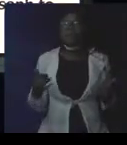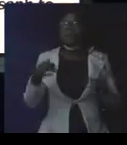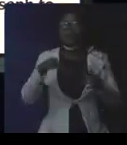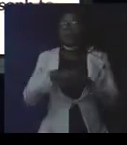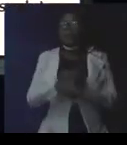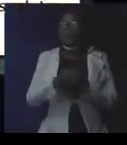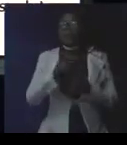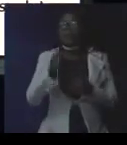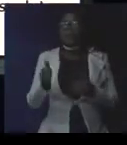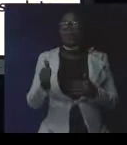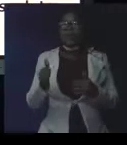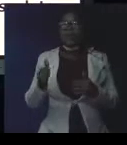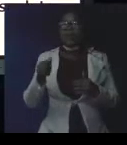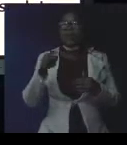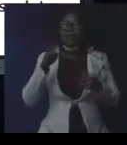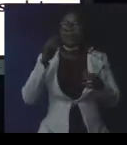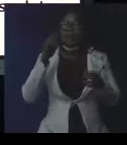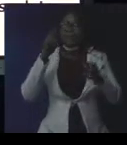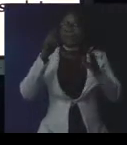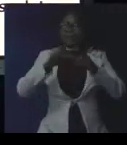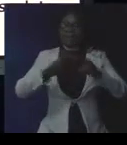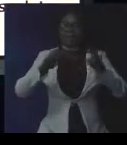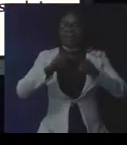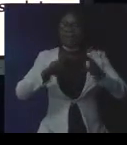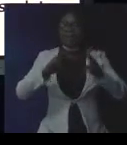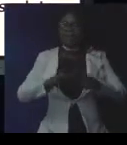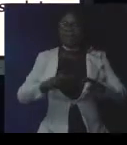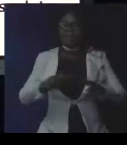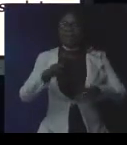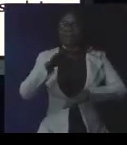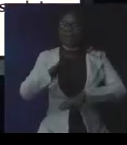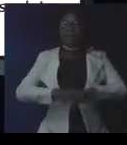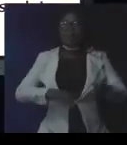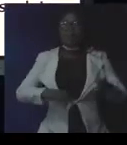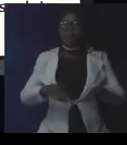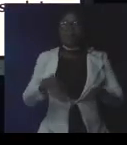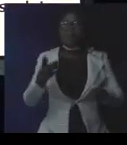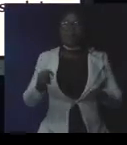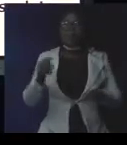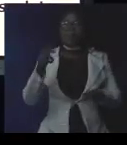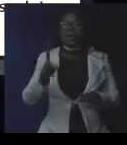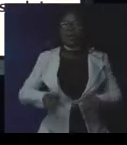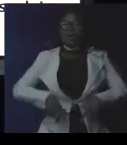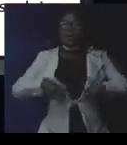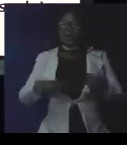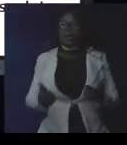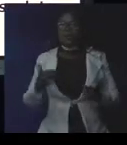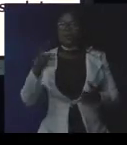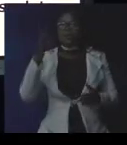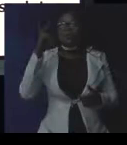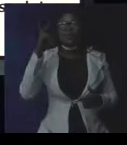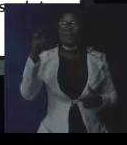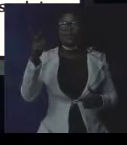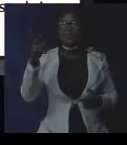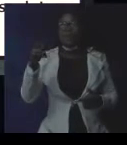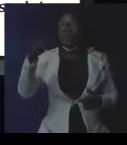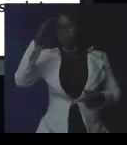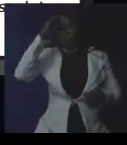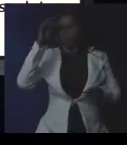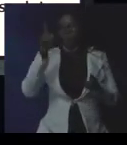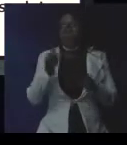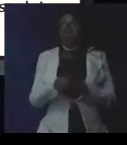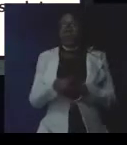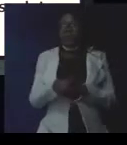In a certain village called Lasubeb, there lived 3 brothers. How many brothers?